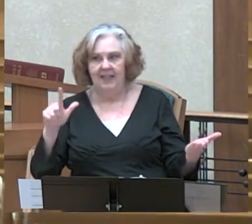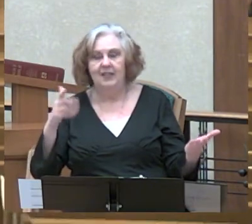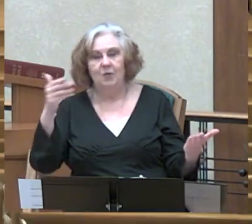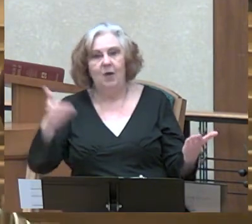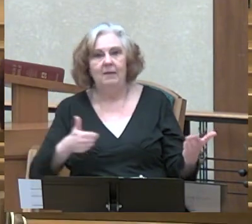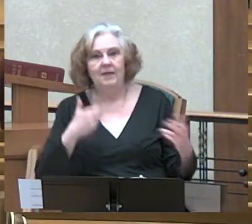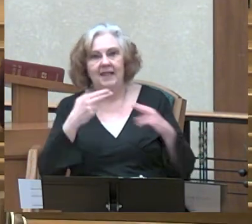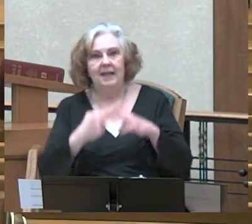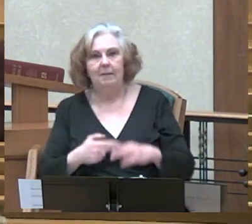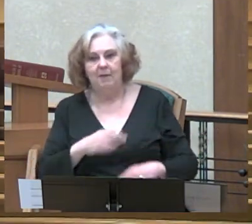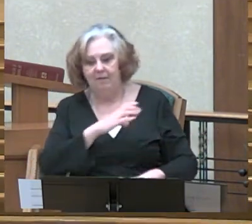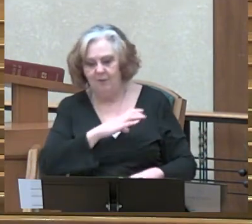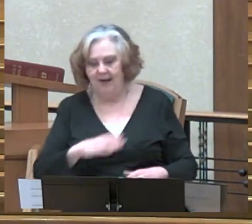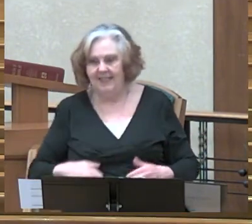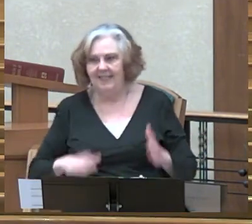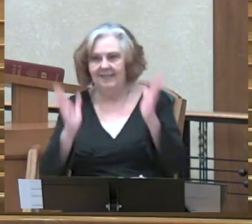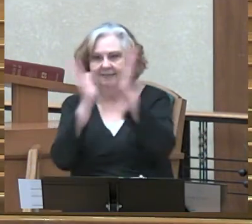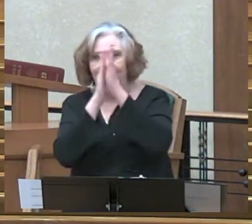of Christ.